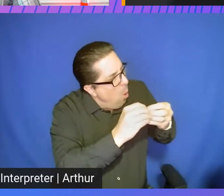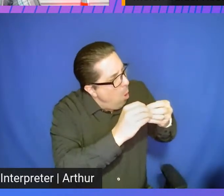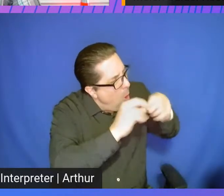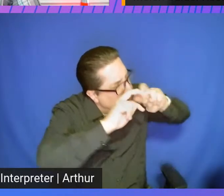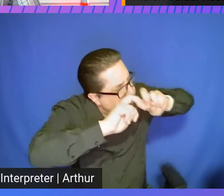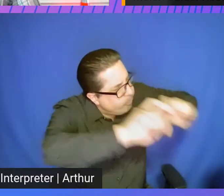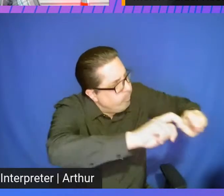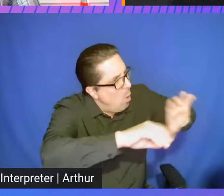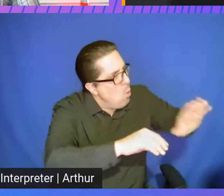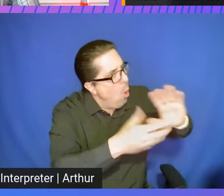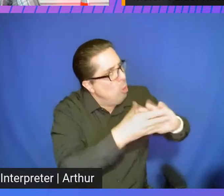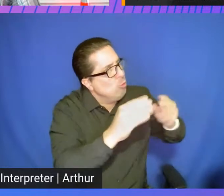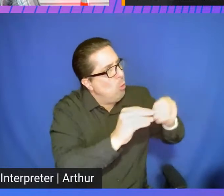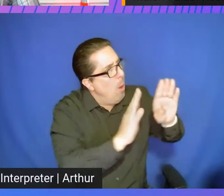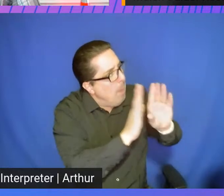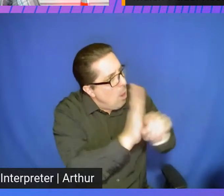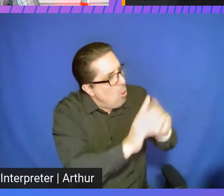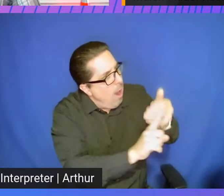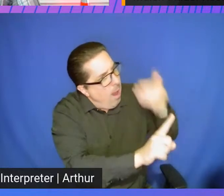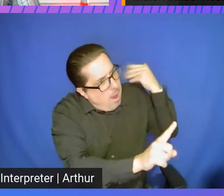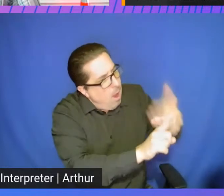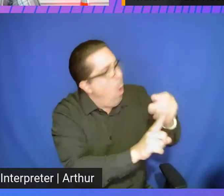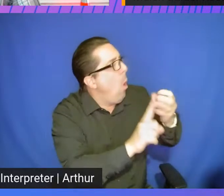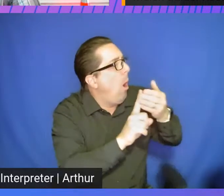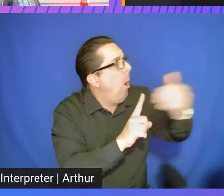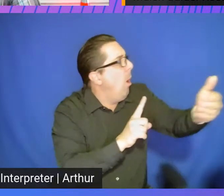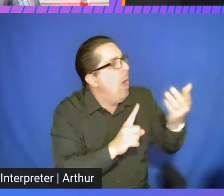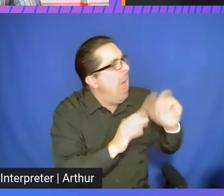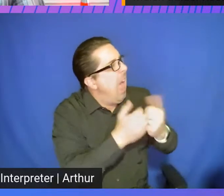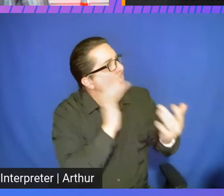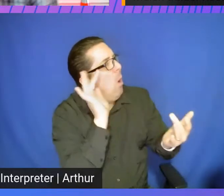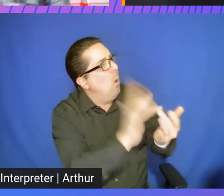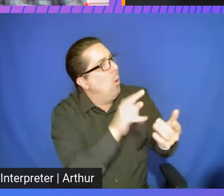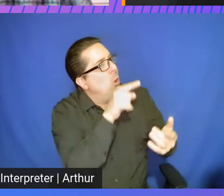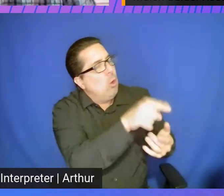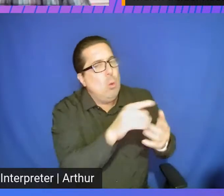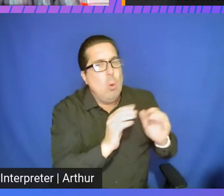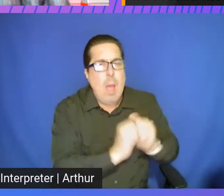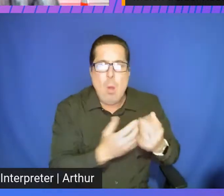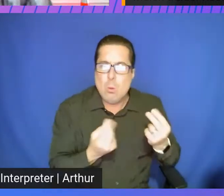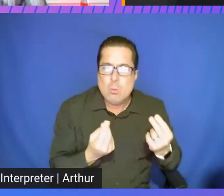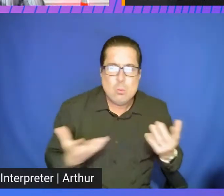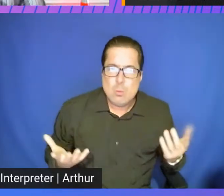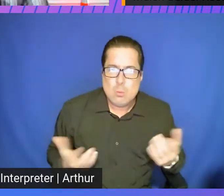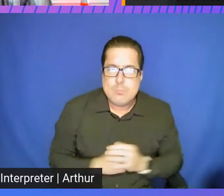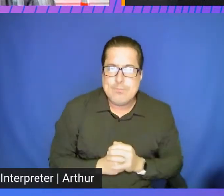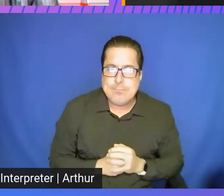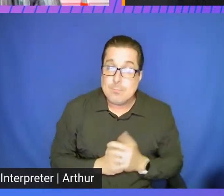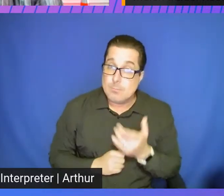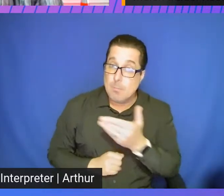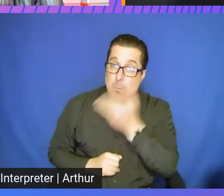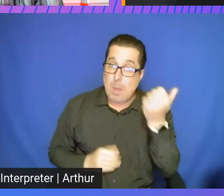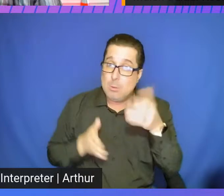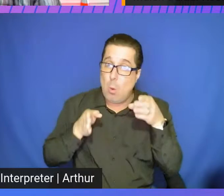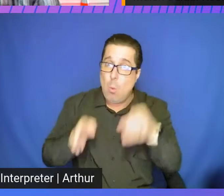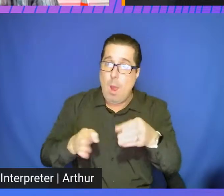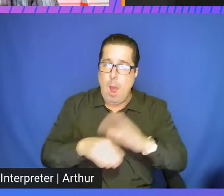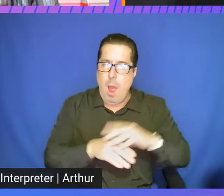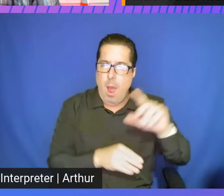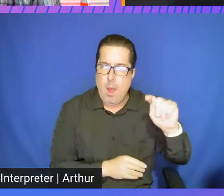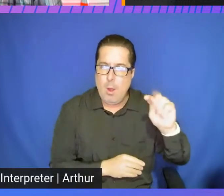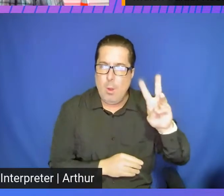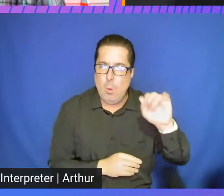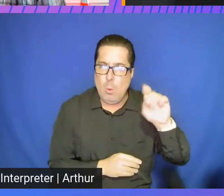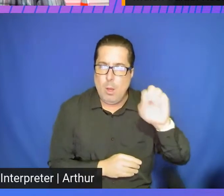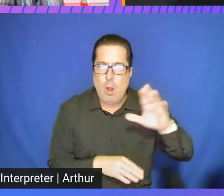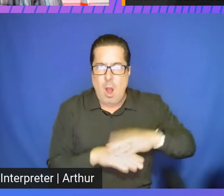story, or maybe just to chat, how can anybody find you or reach out? Best way is on Twitter there at